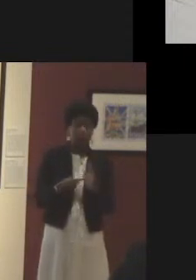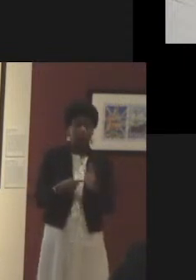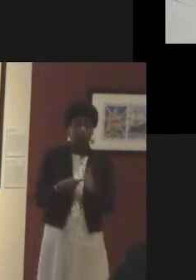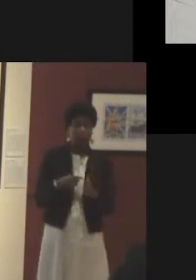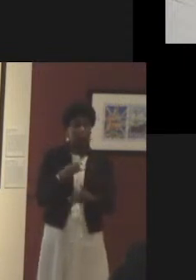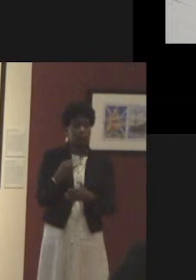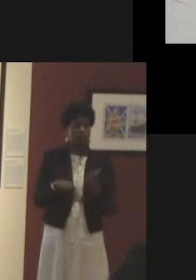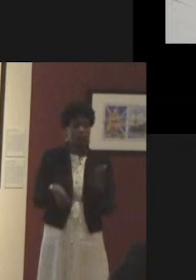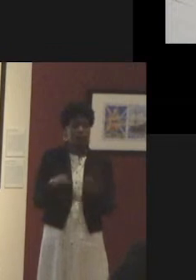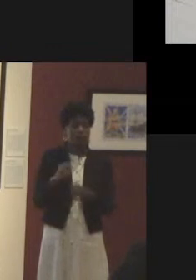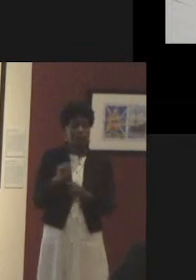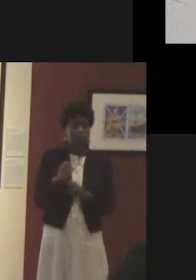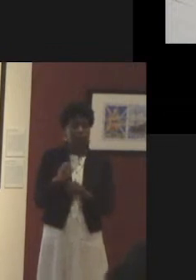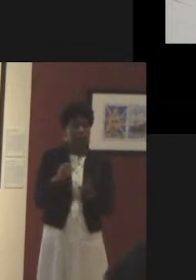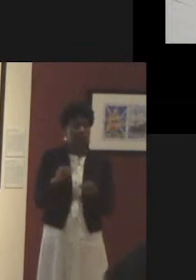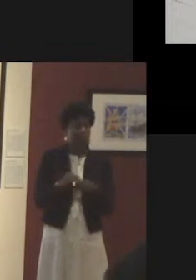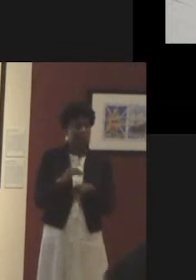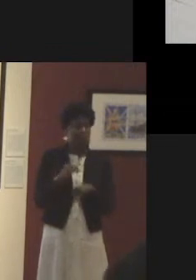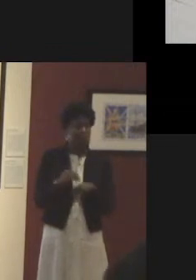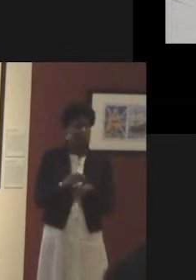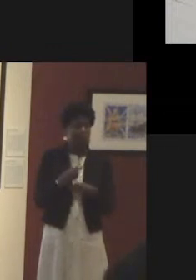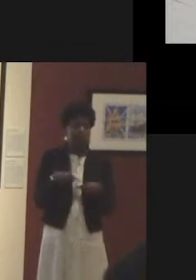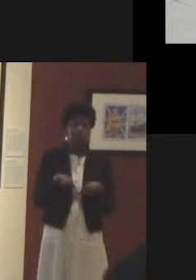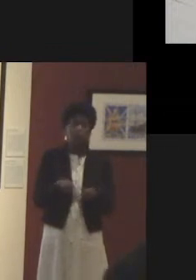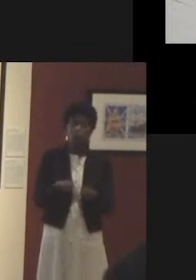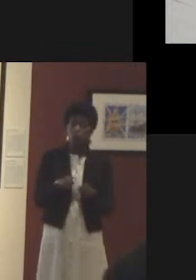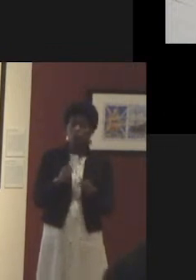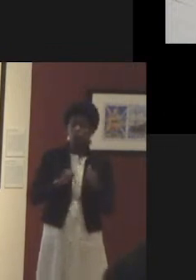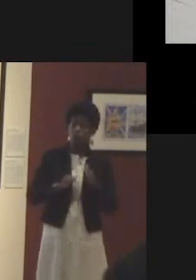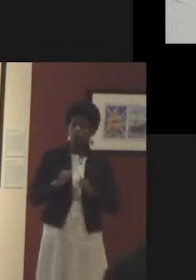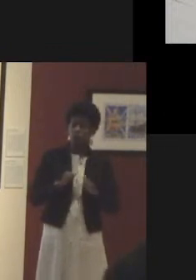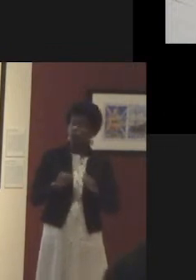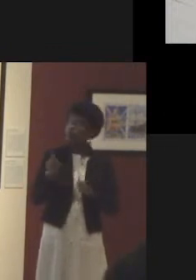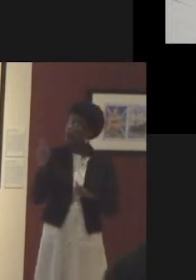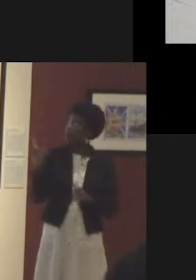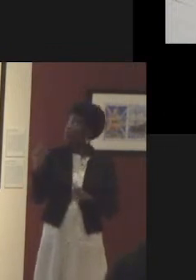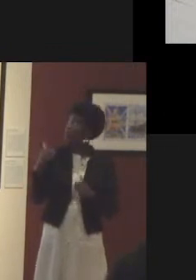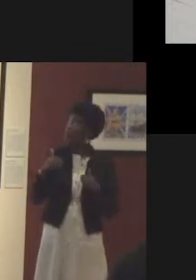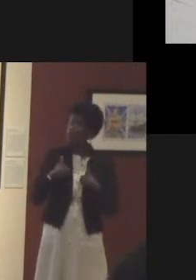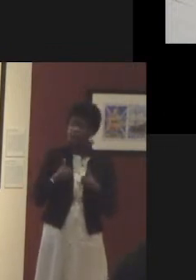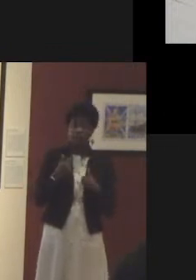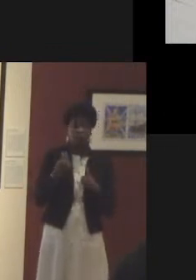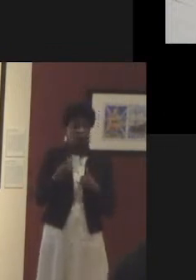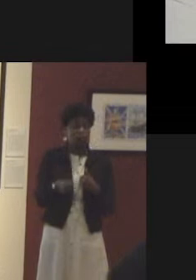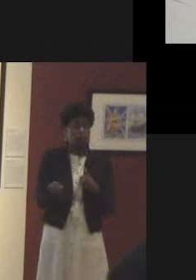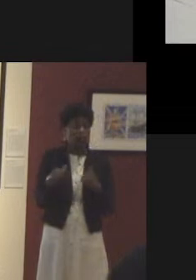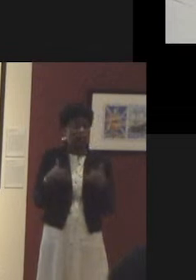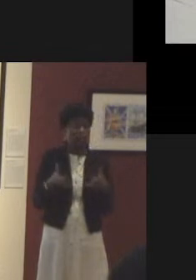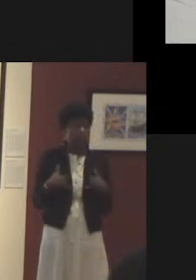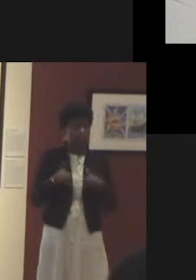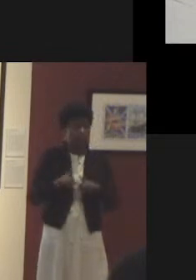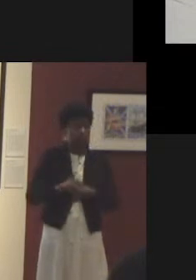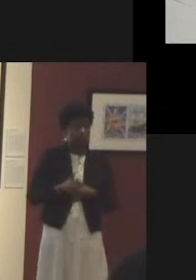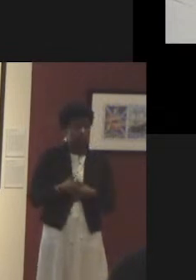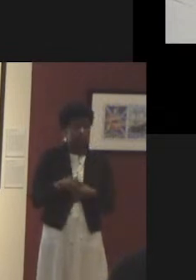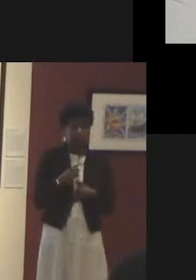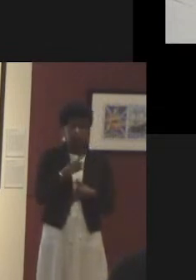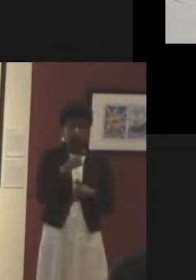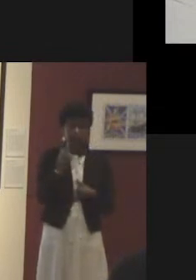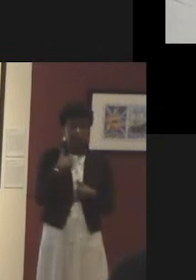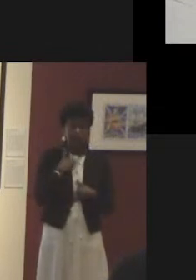Miami. And for the duration of the performance, Pindar, dressed again in that gray suit with black tie and black shoes,